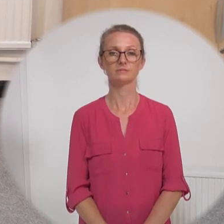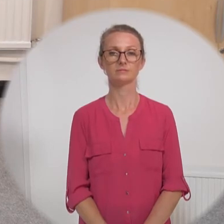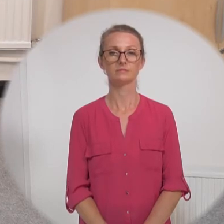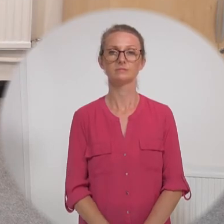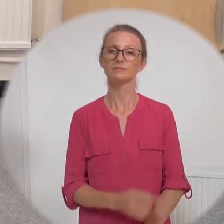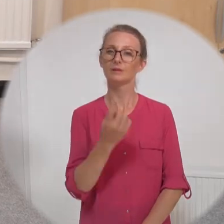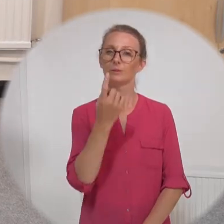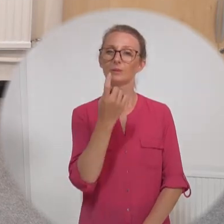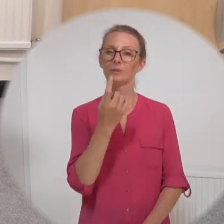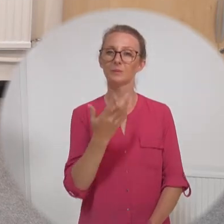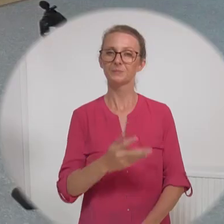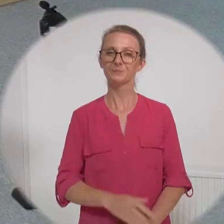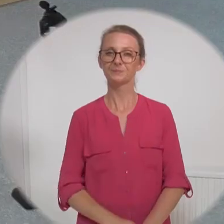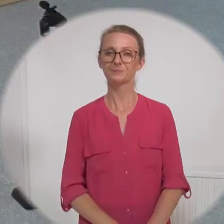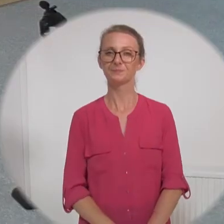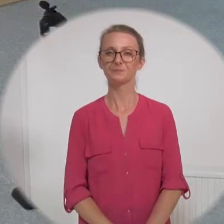One more.